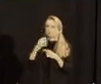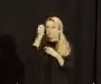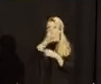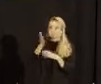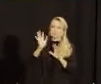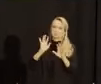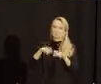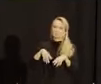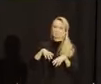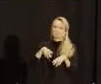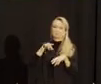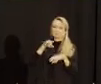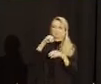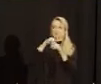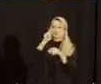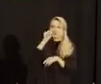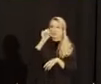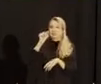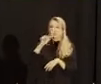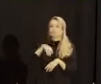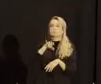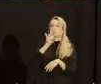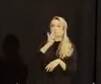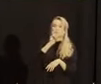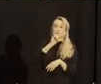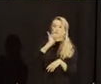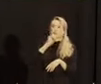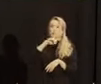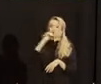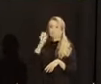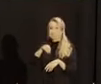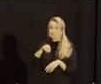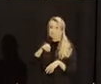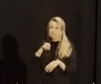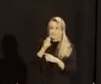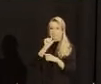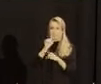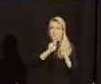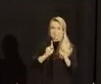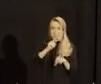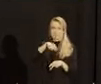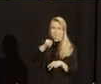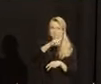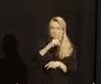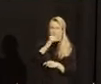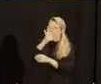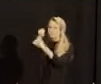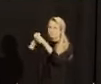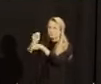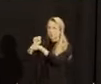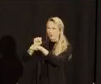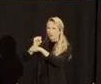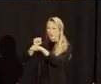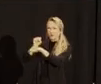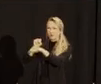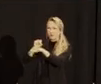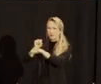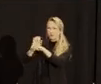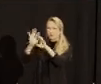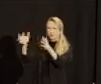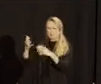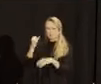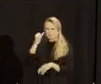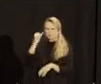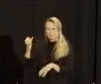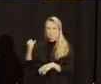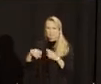in the United States are not engaged in the workforce. And I think it could be easy to say, well, these are disabled people, they either